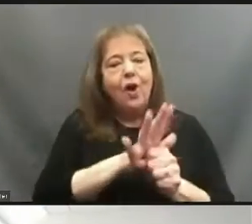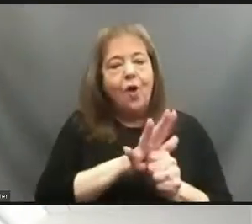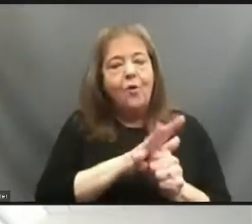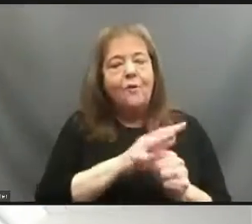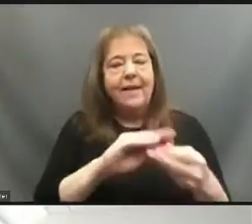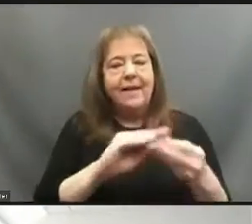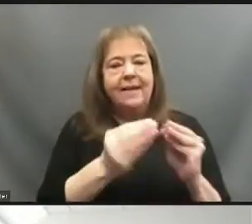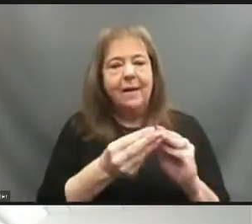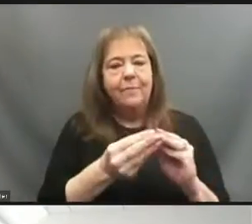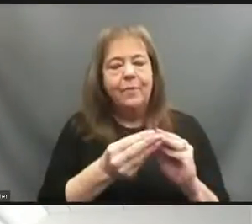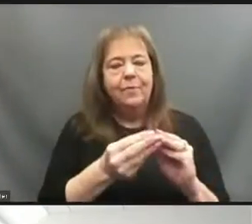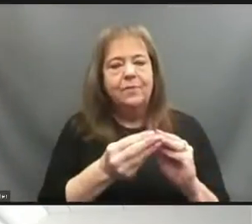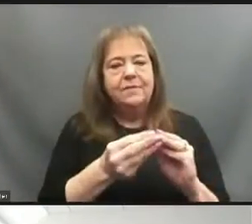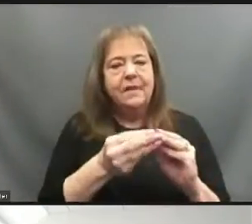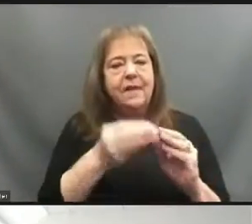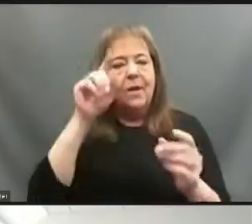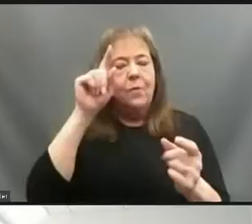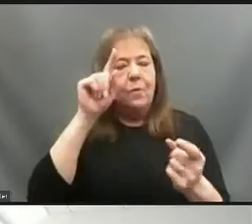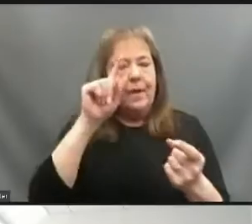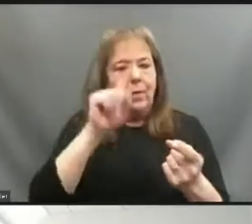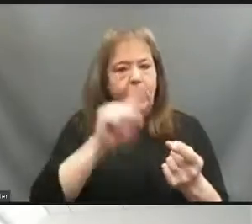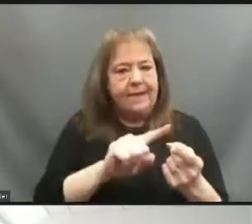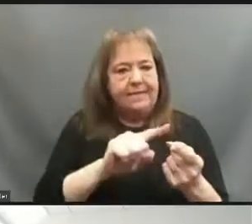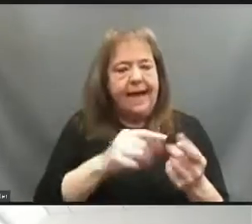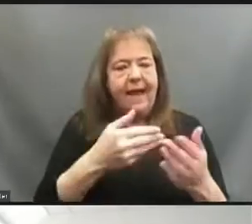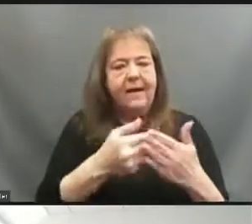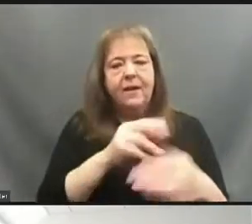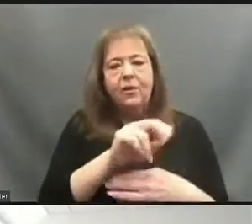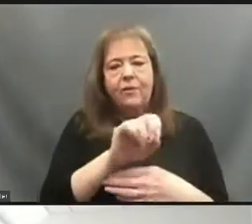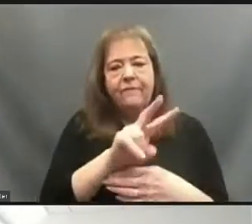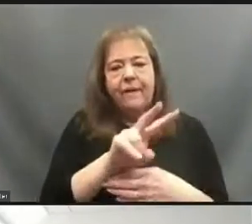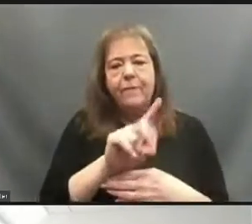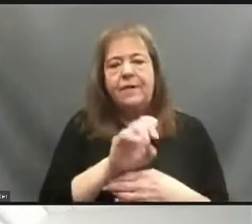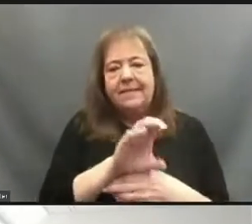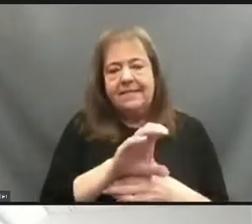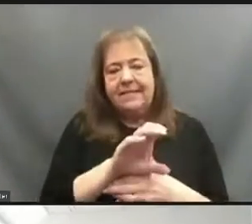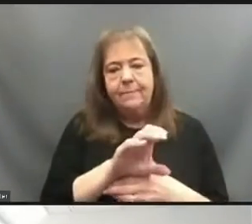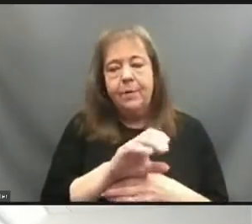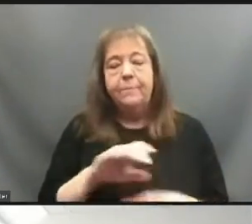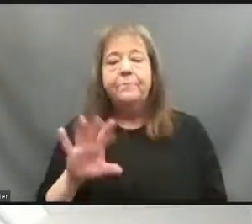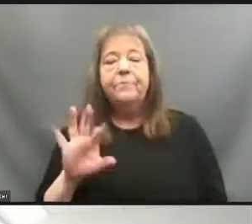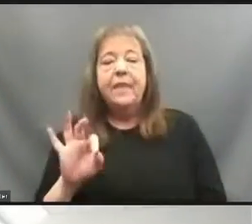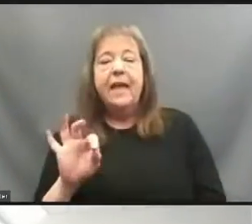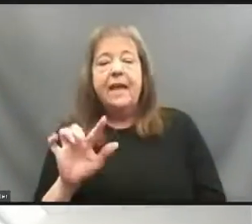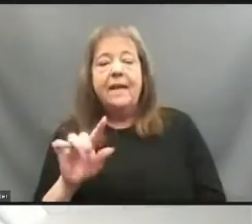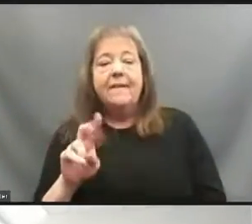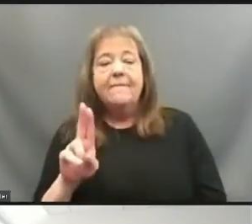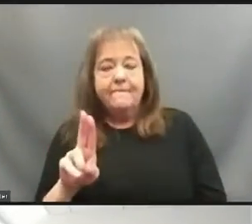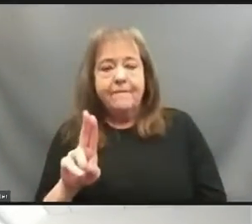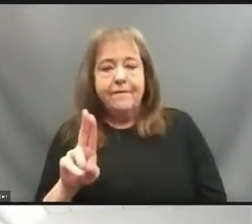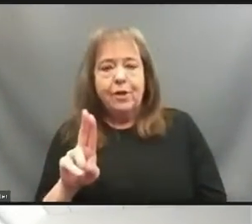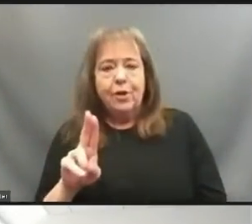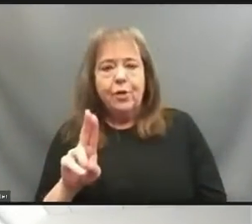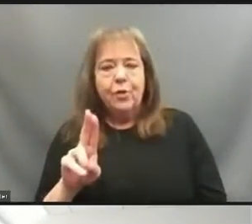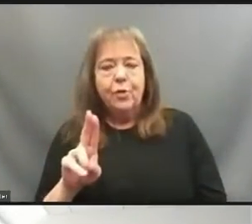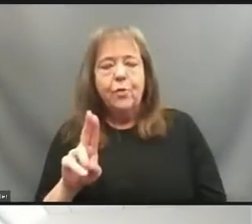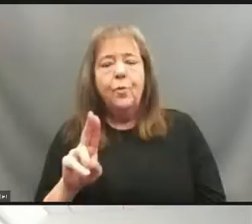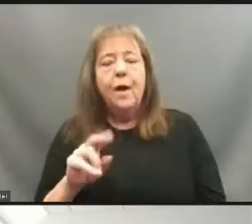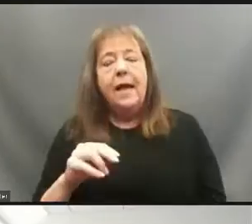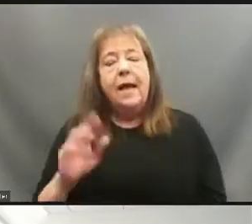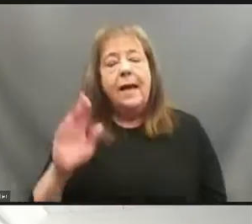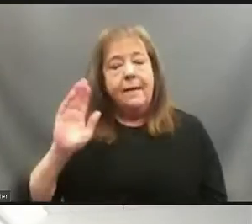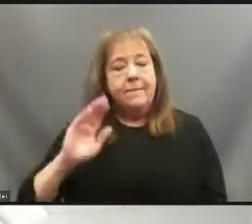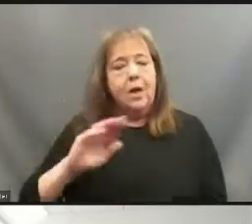down in the end of November and December. I think things are going to look good. Our flu numbers historically are at their peak